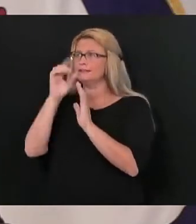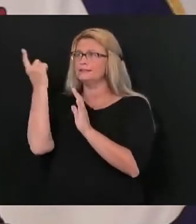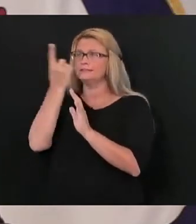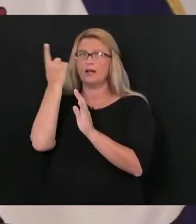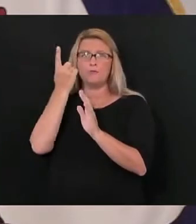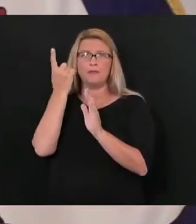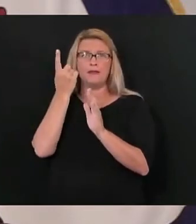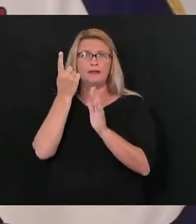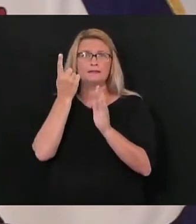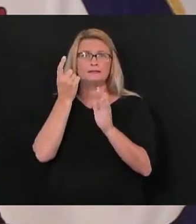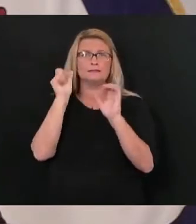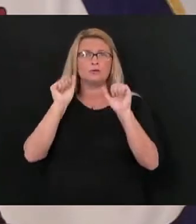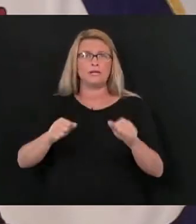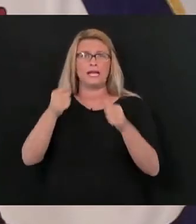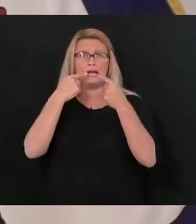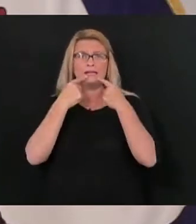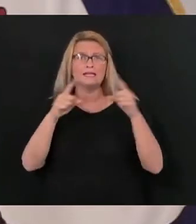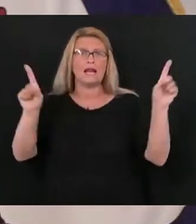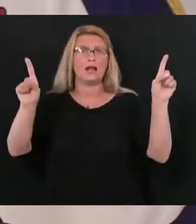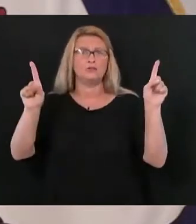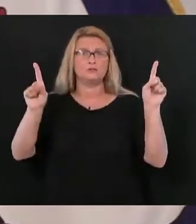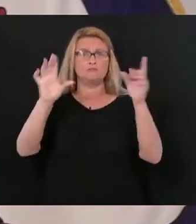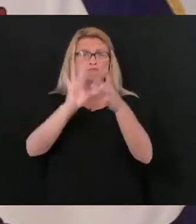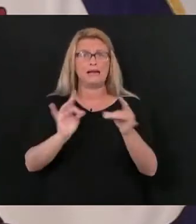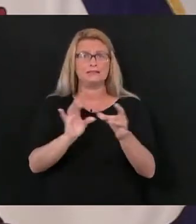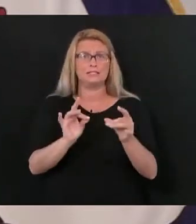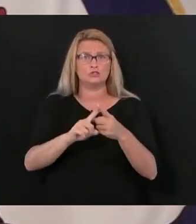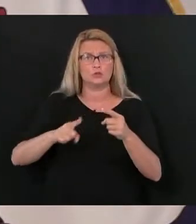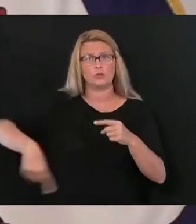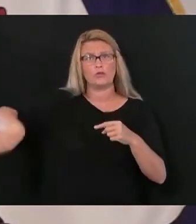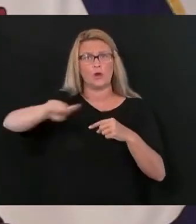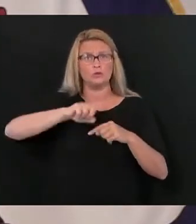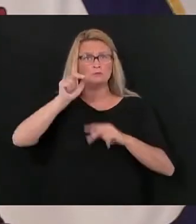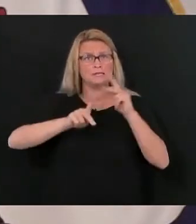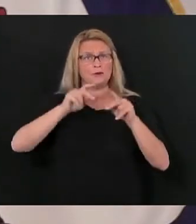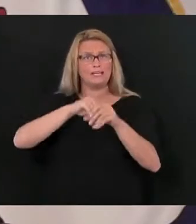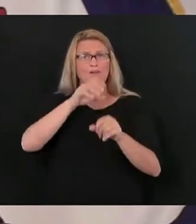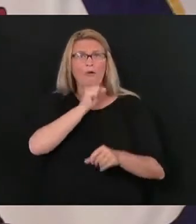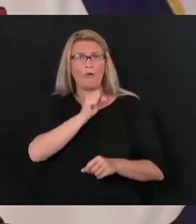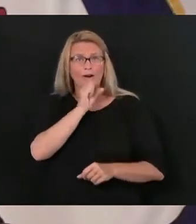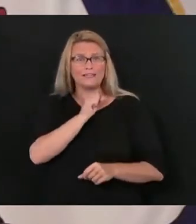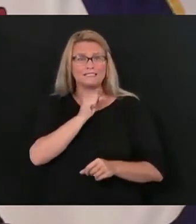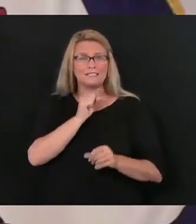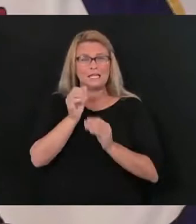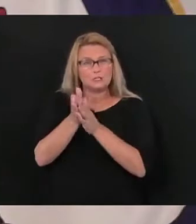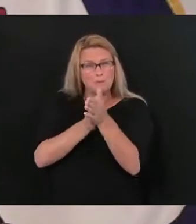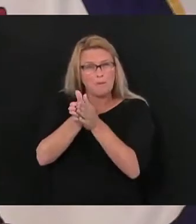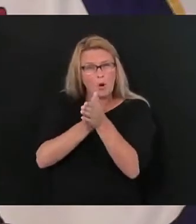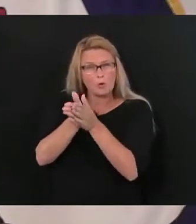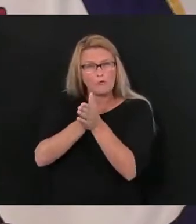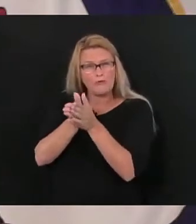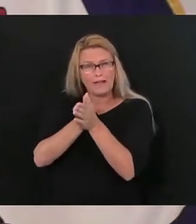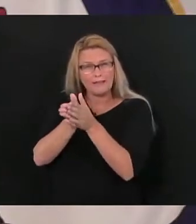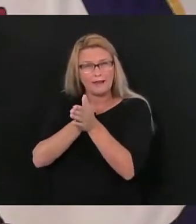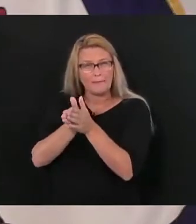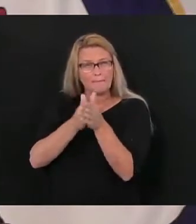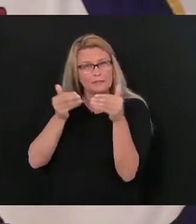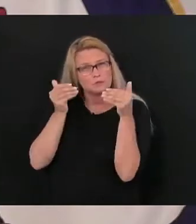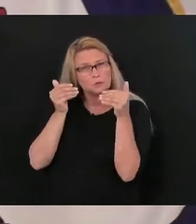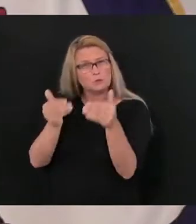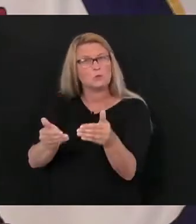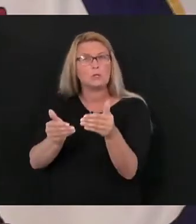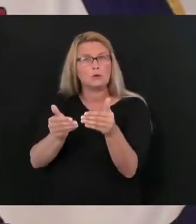that are in those counties that are in orange, to some way try to motivate and do all we